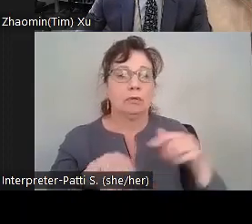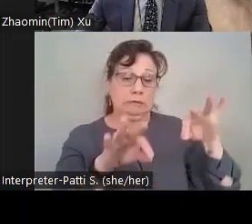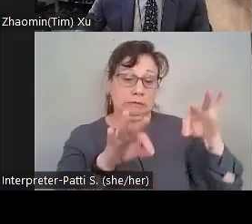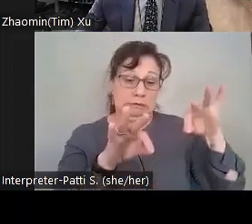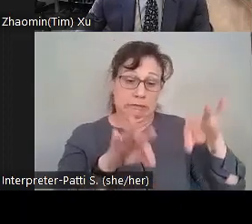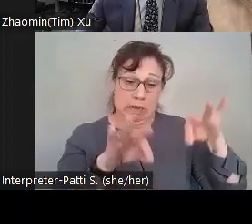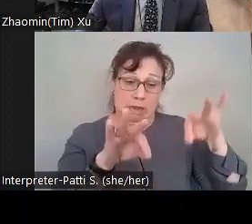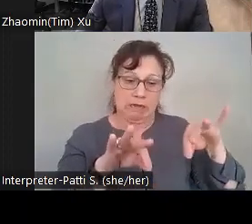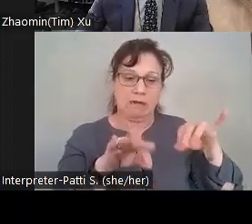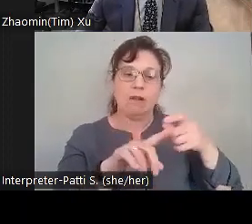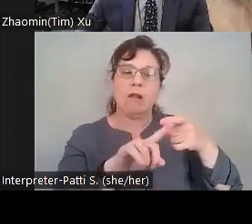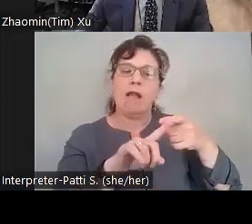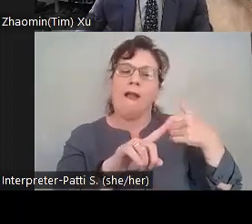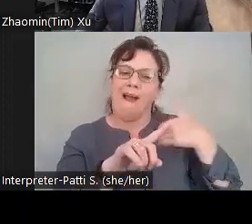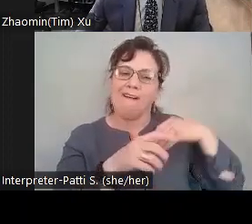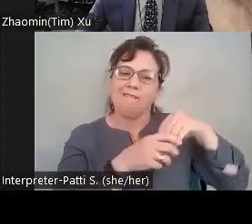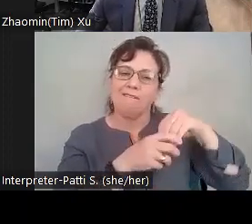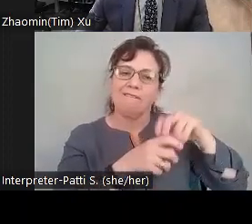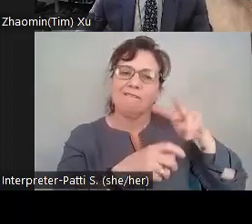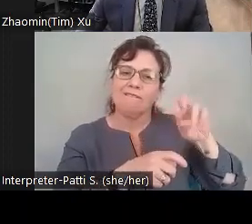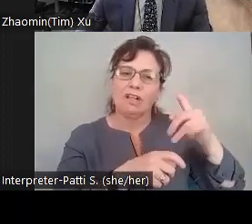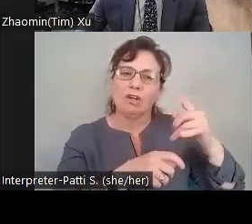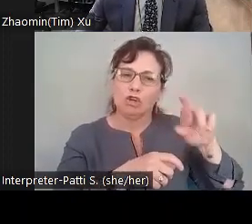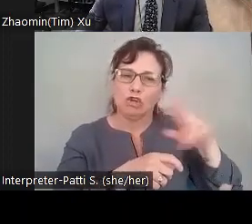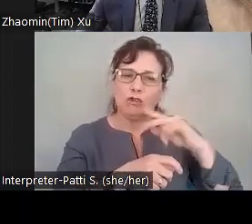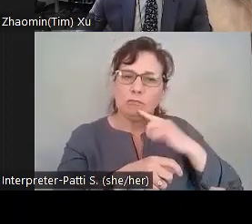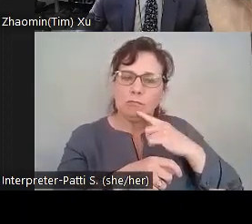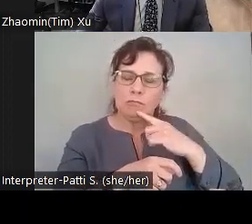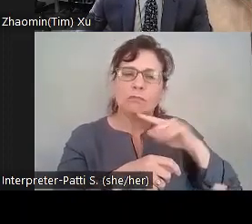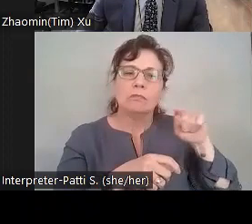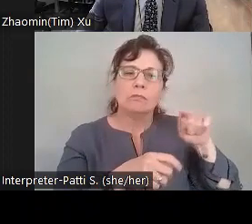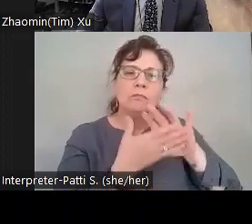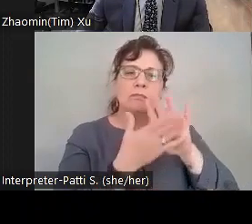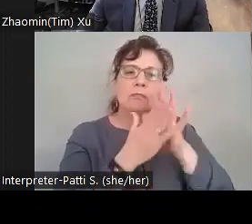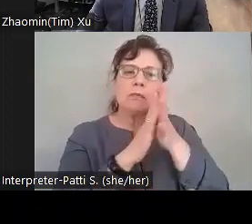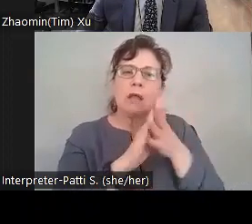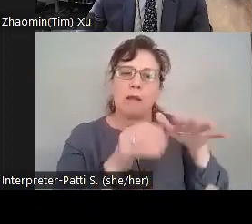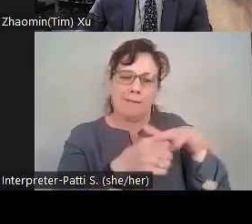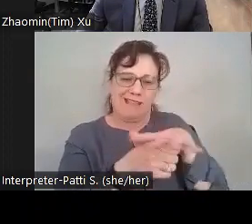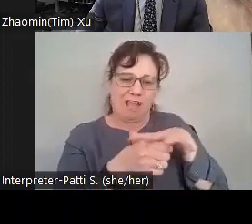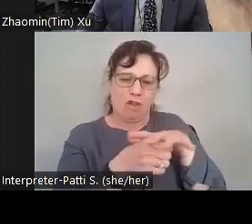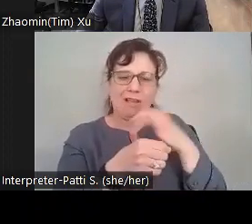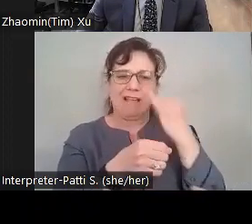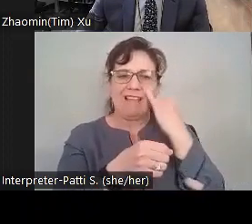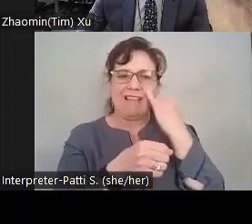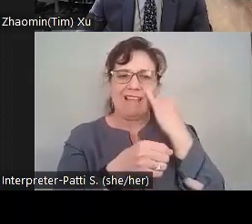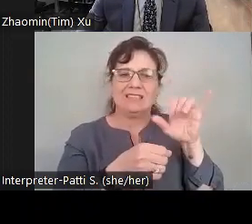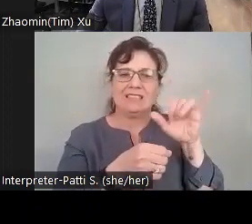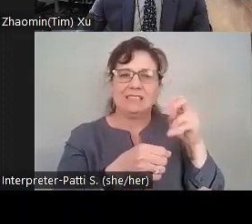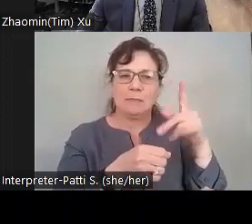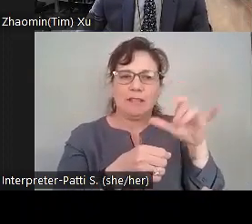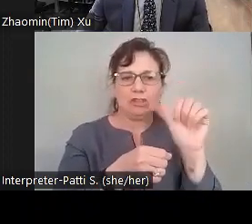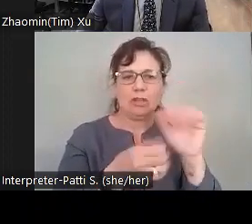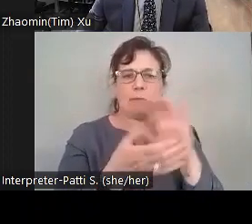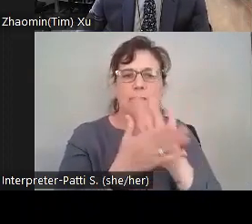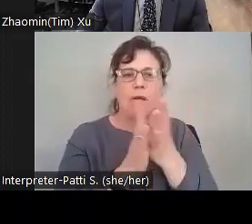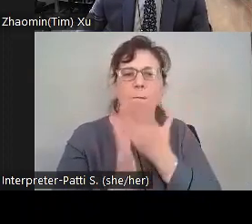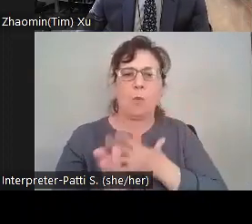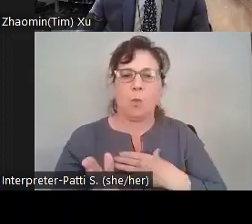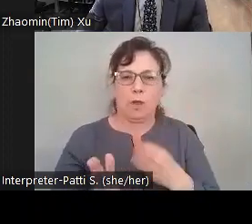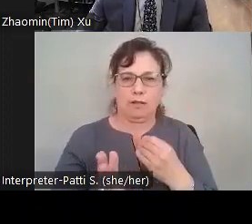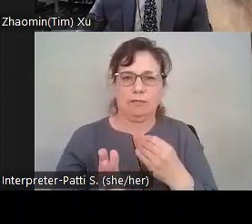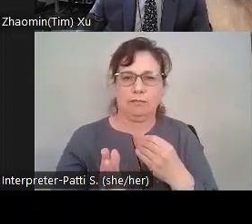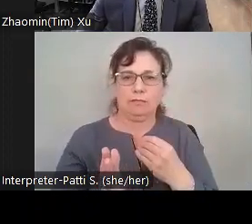a vinegar-based solution, turns the areas that have dysplasia white. And we can further